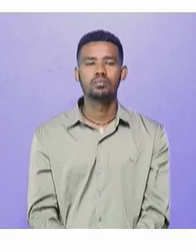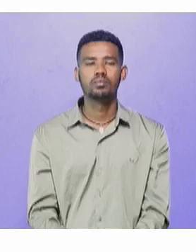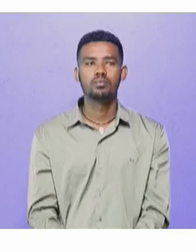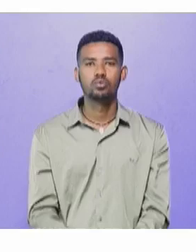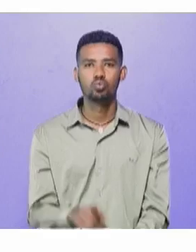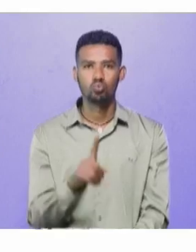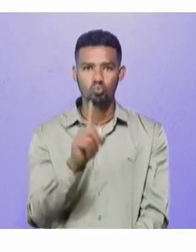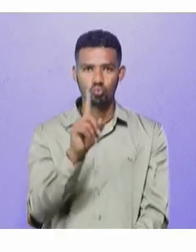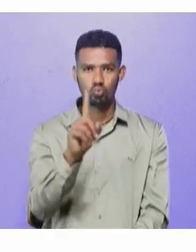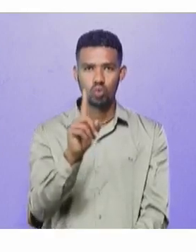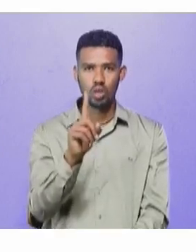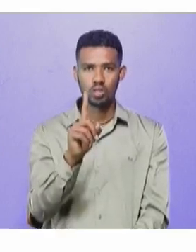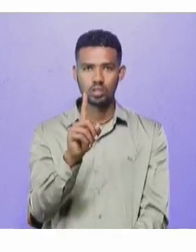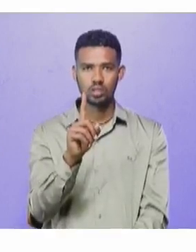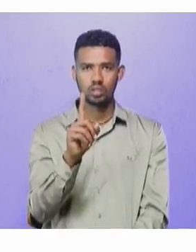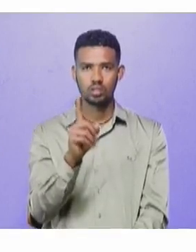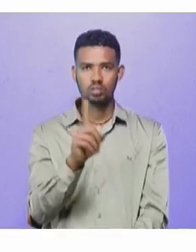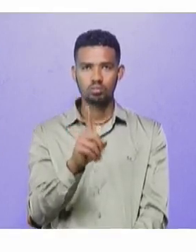1. Toy.